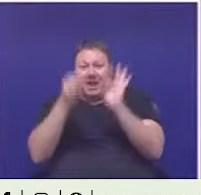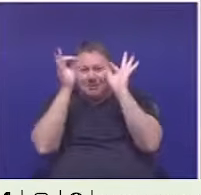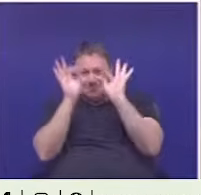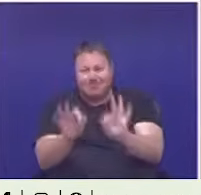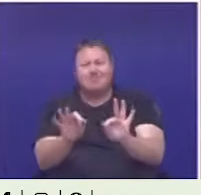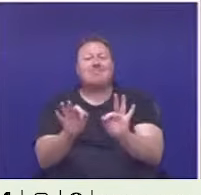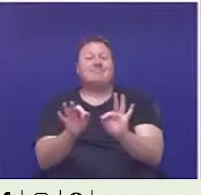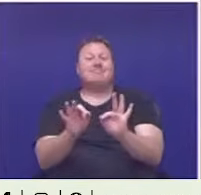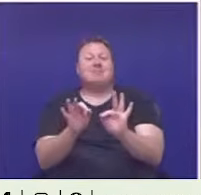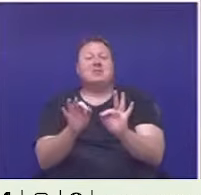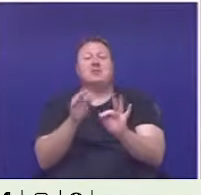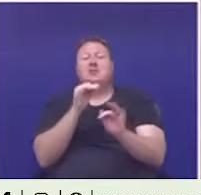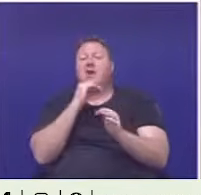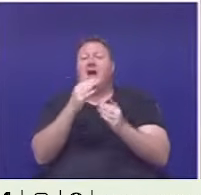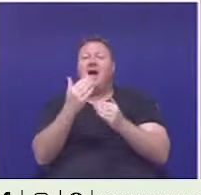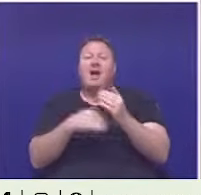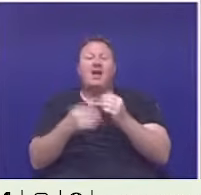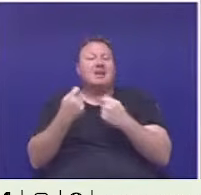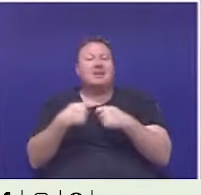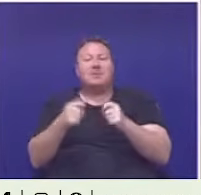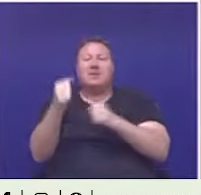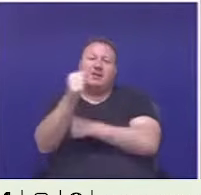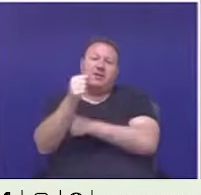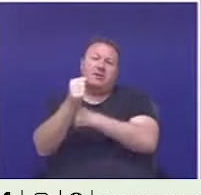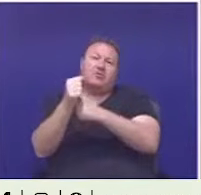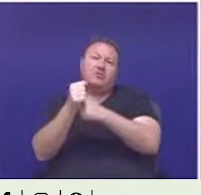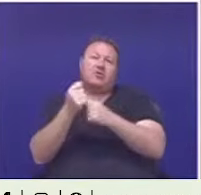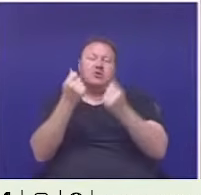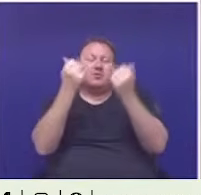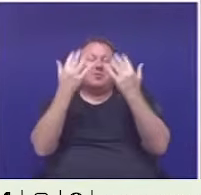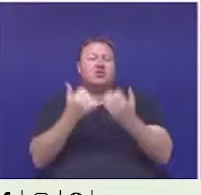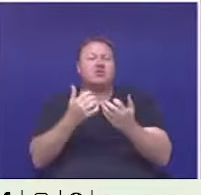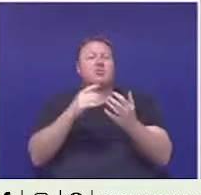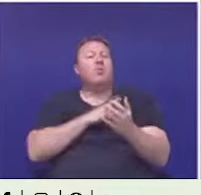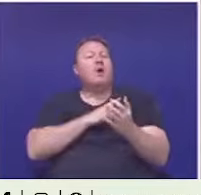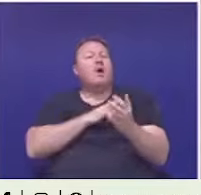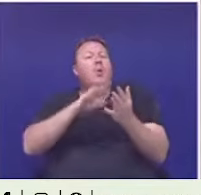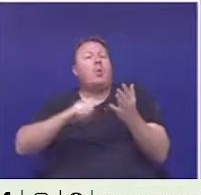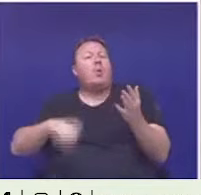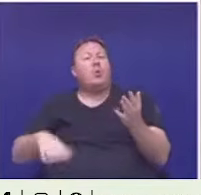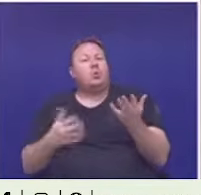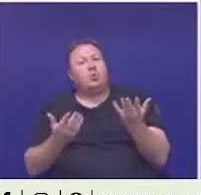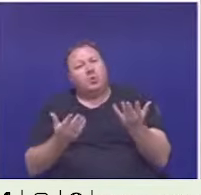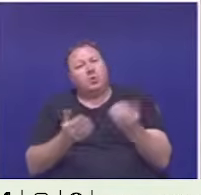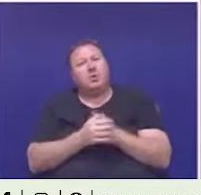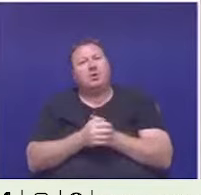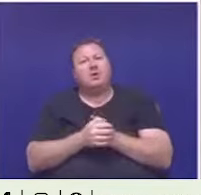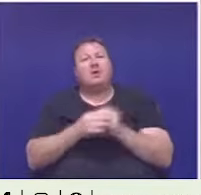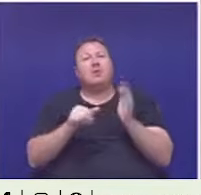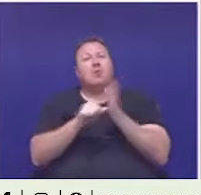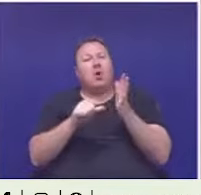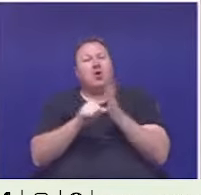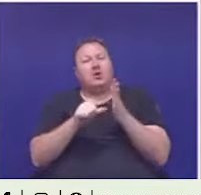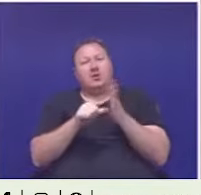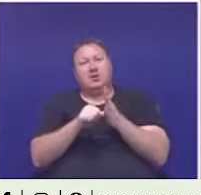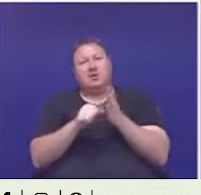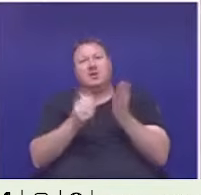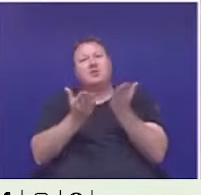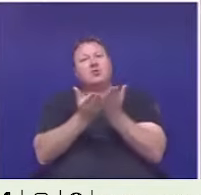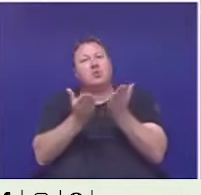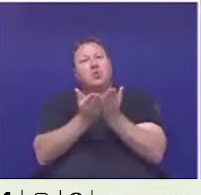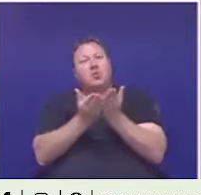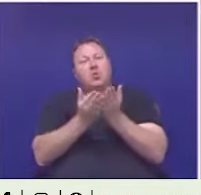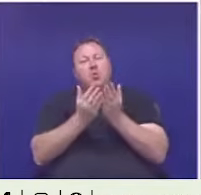province. Don't underspend your infrastructure budget or you will lose it. Make sure that you prioritize particularly schools